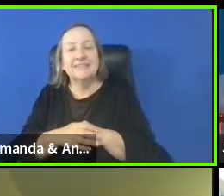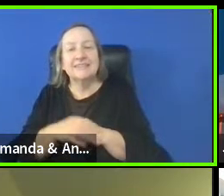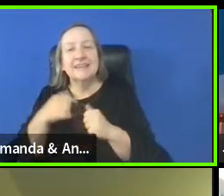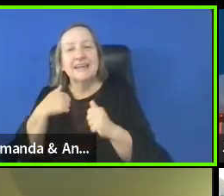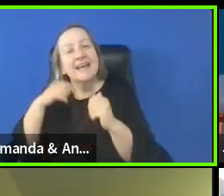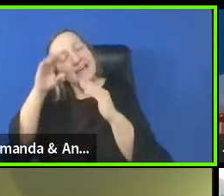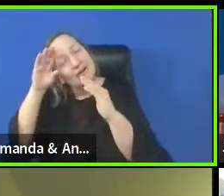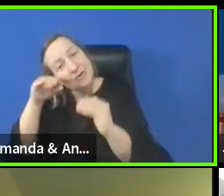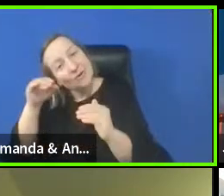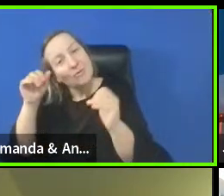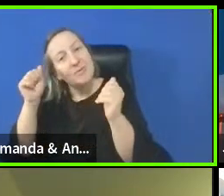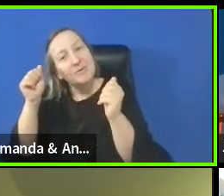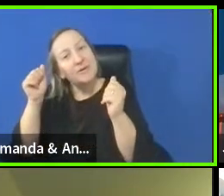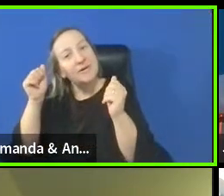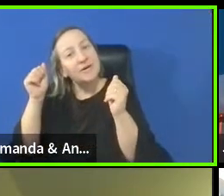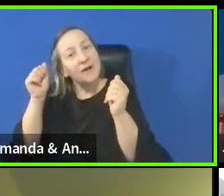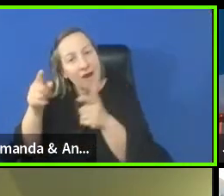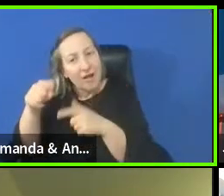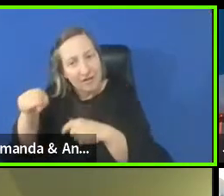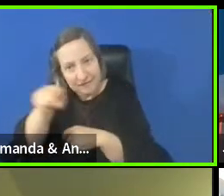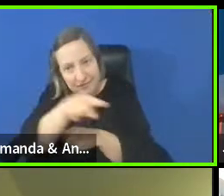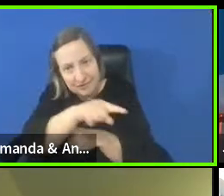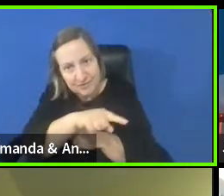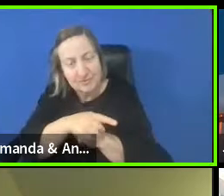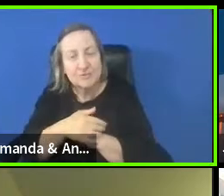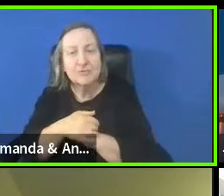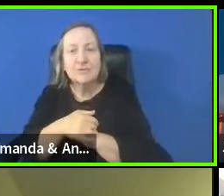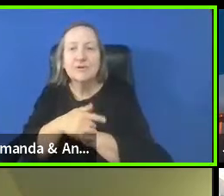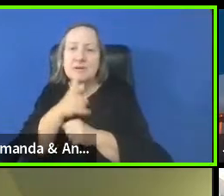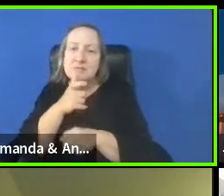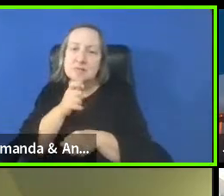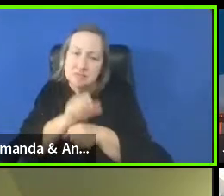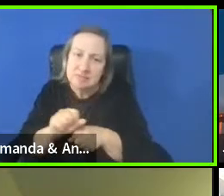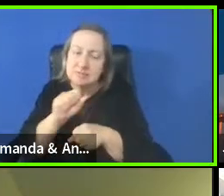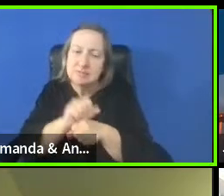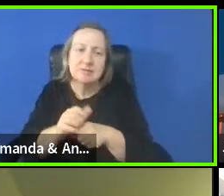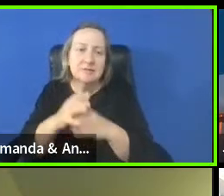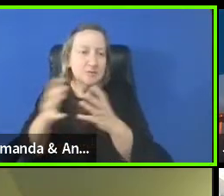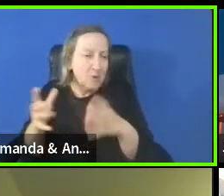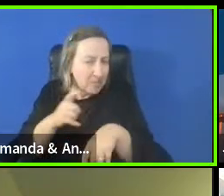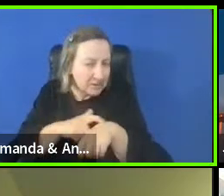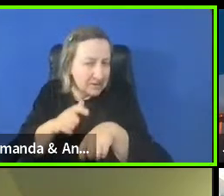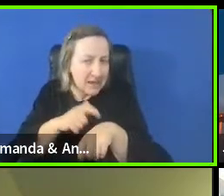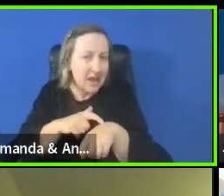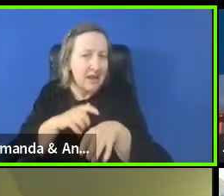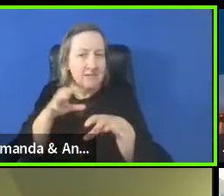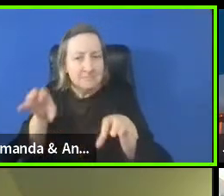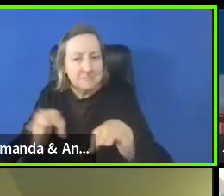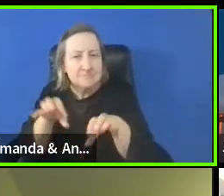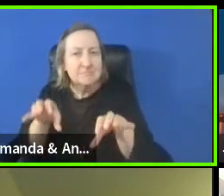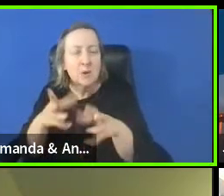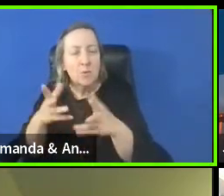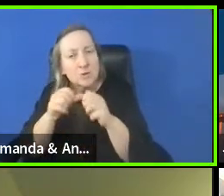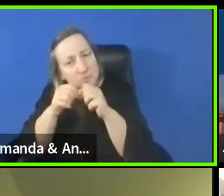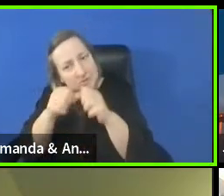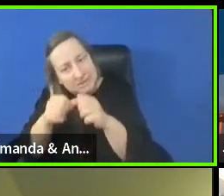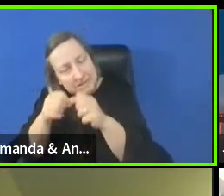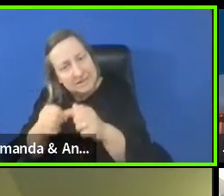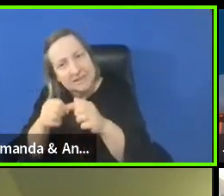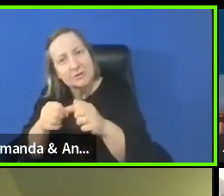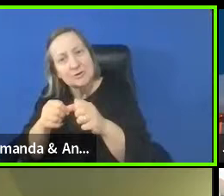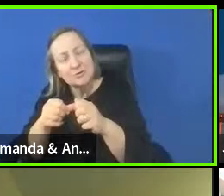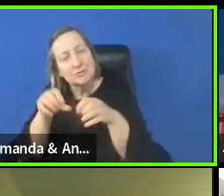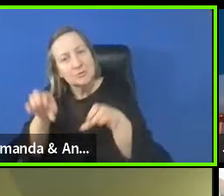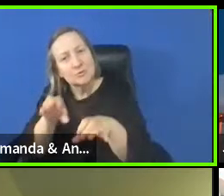hope that all of you who have been putting in so much time will really want to continue doing this as we